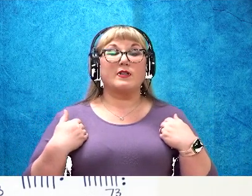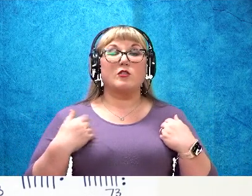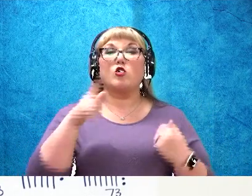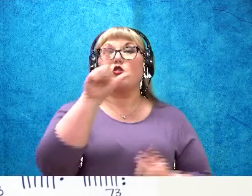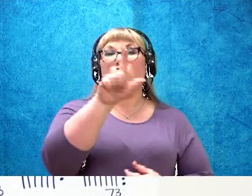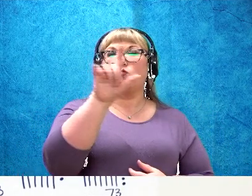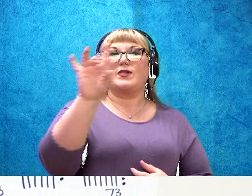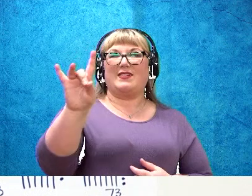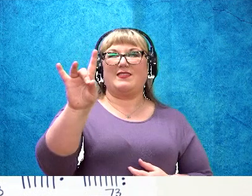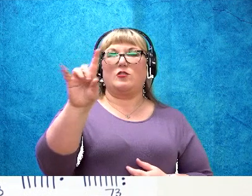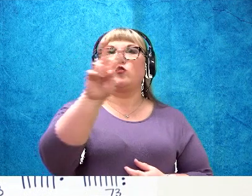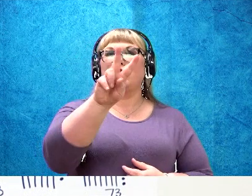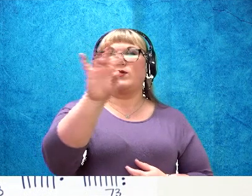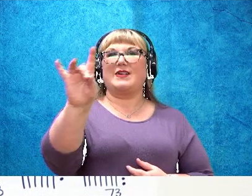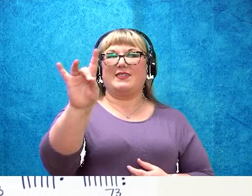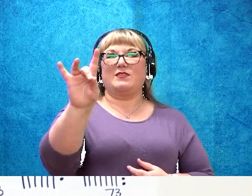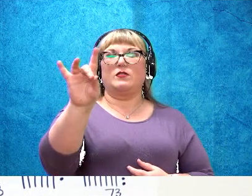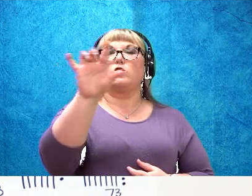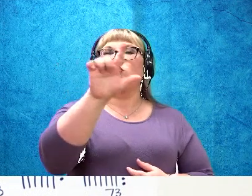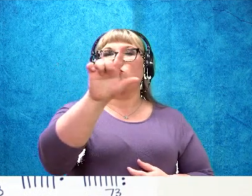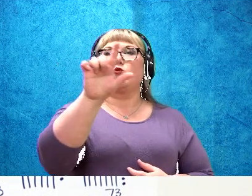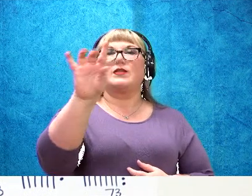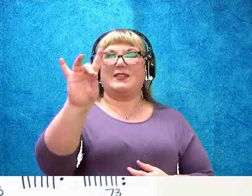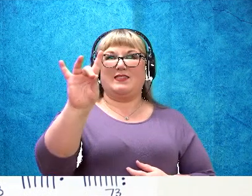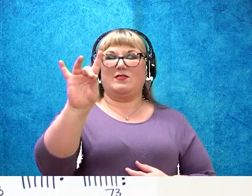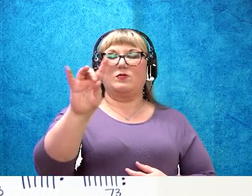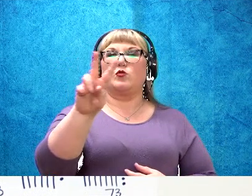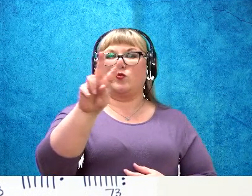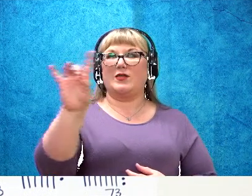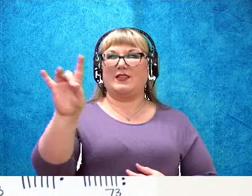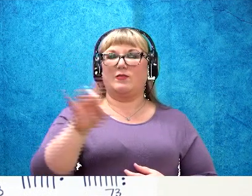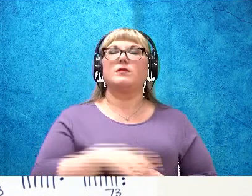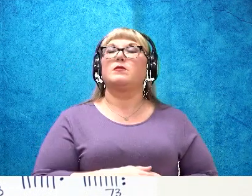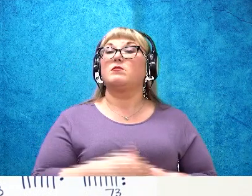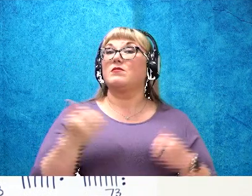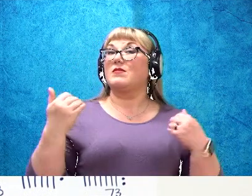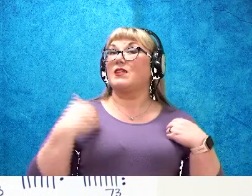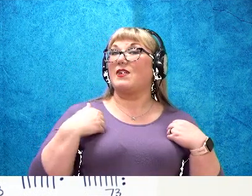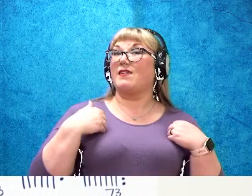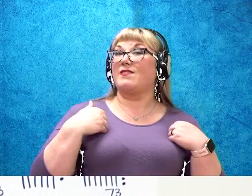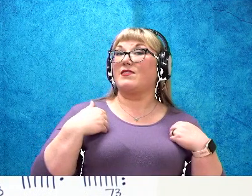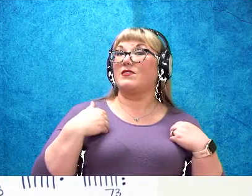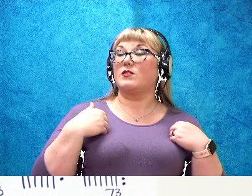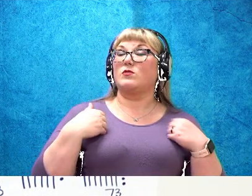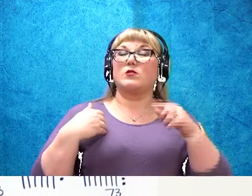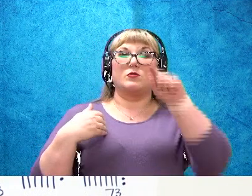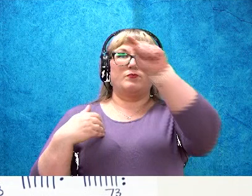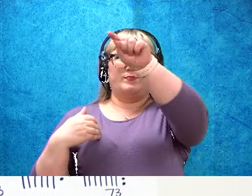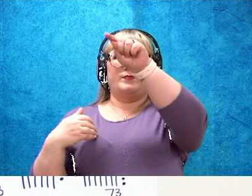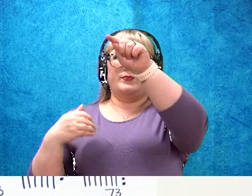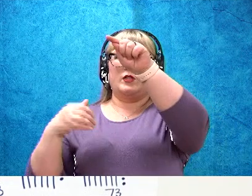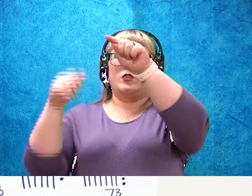28. 28. I want you to go 10 less and 10 more.